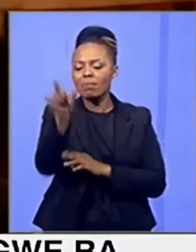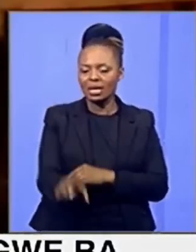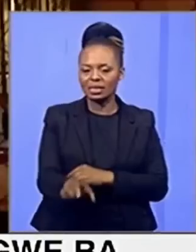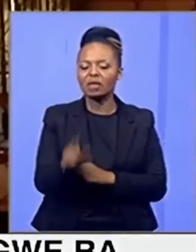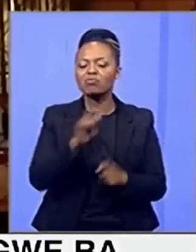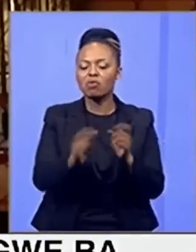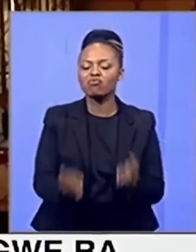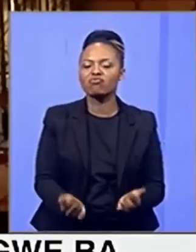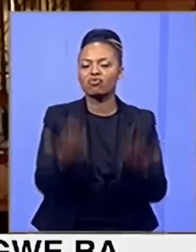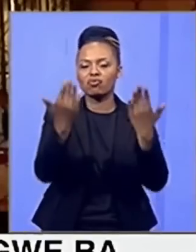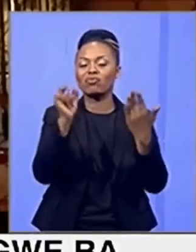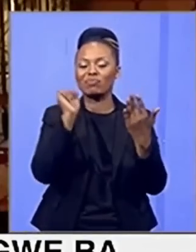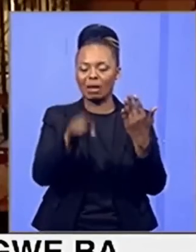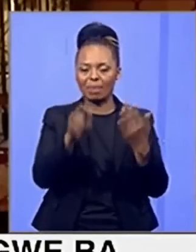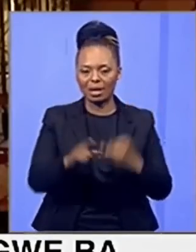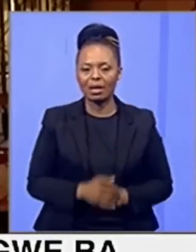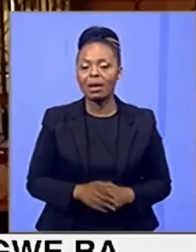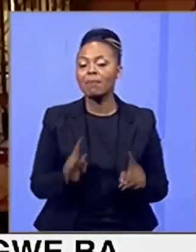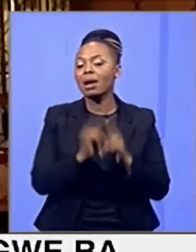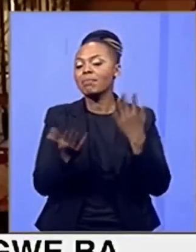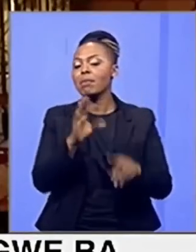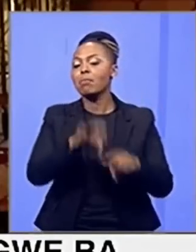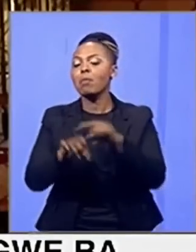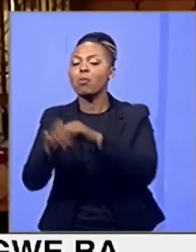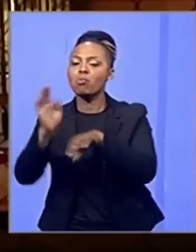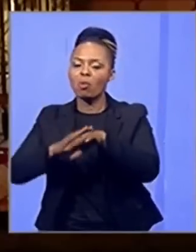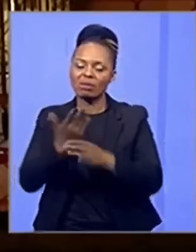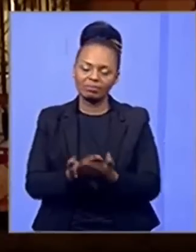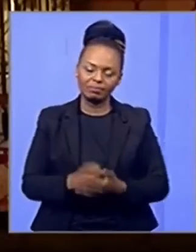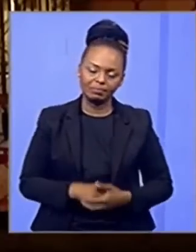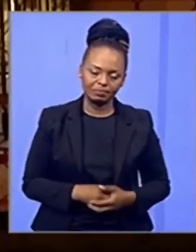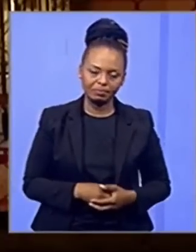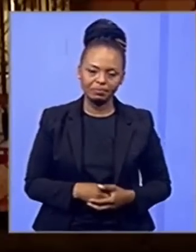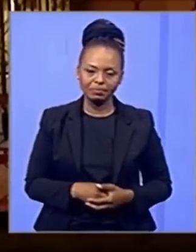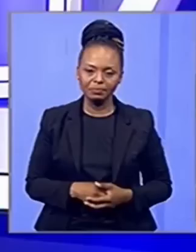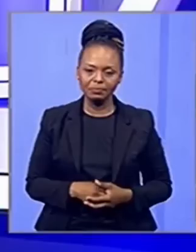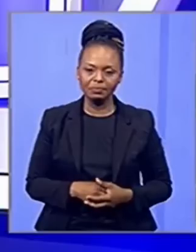ge dinyakišišo di tšwela pele palo e ka oketšega.